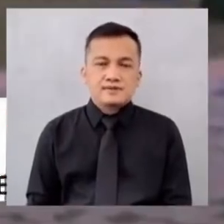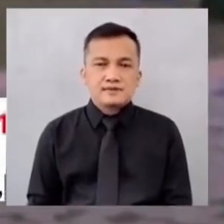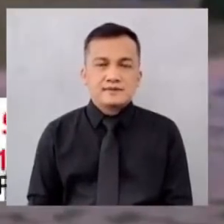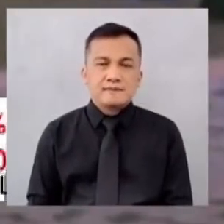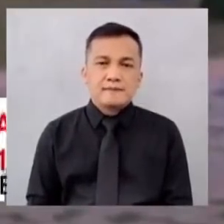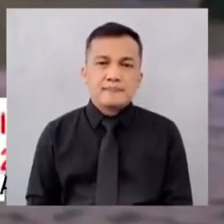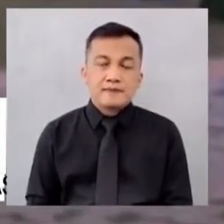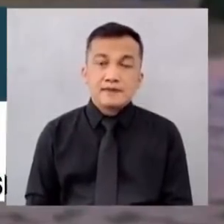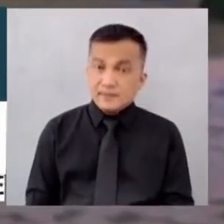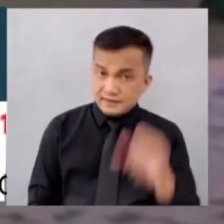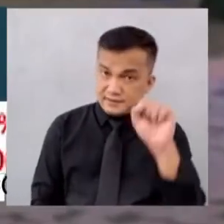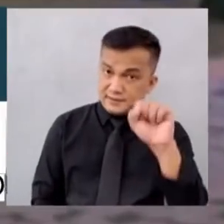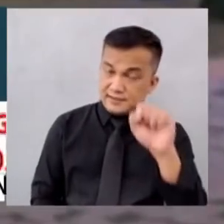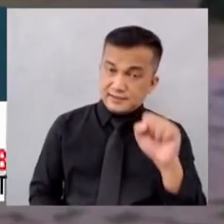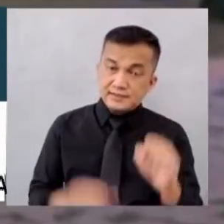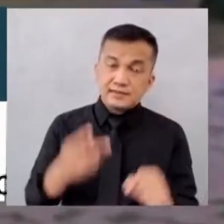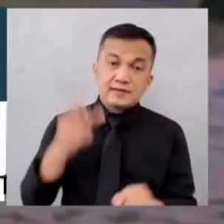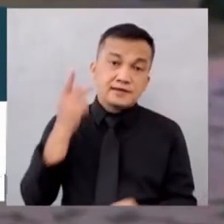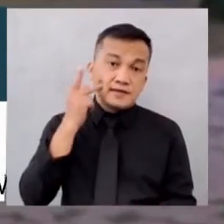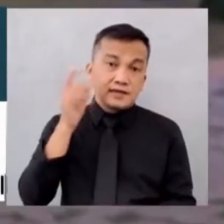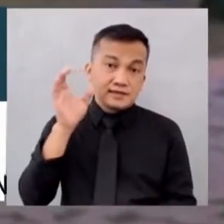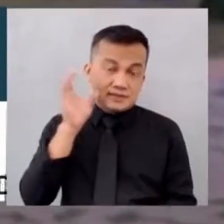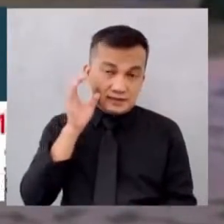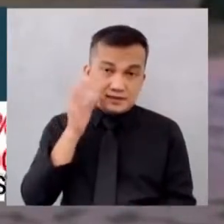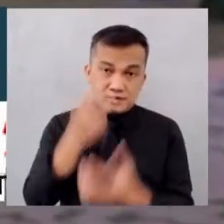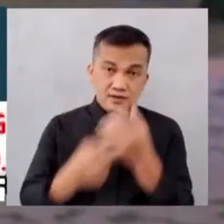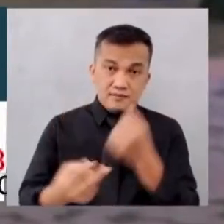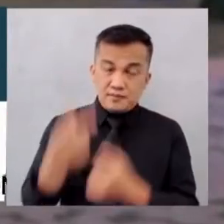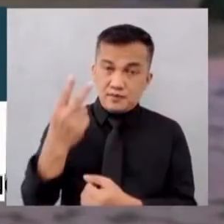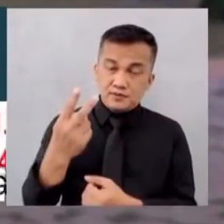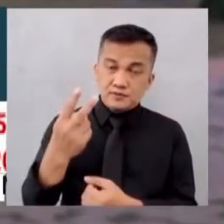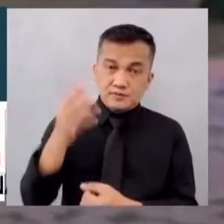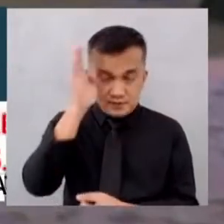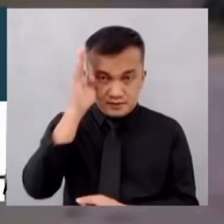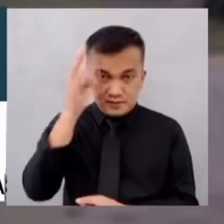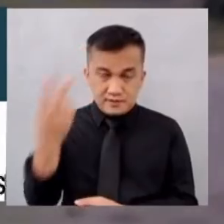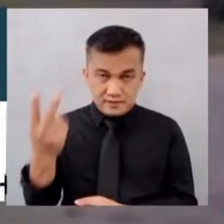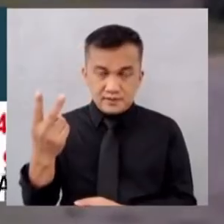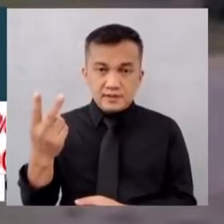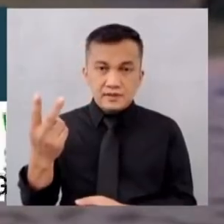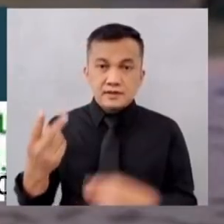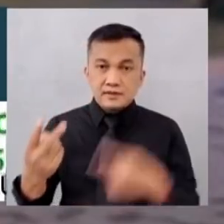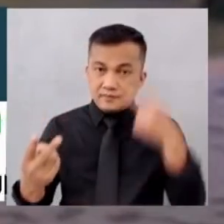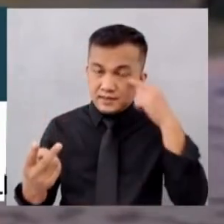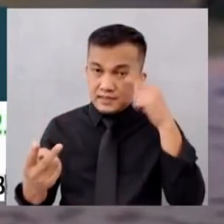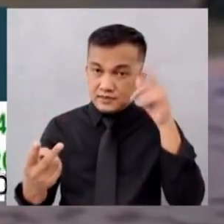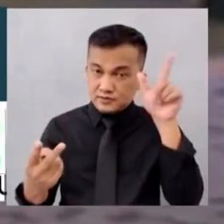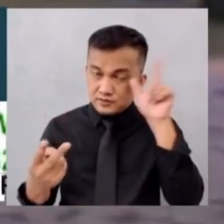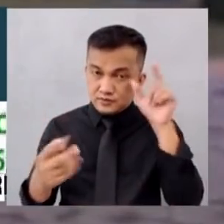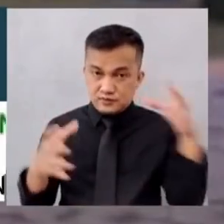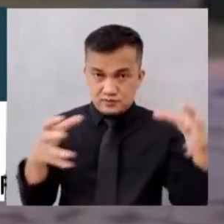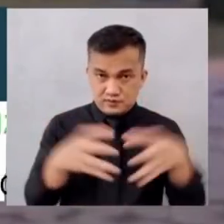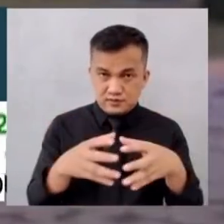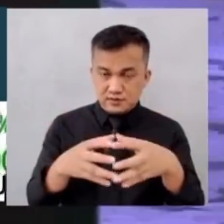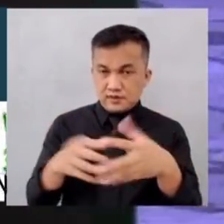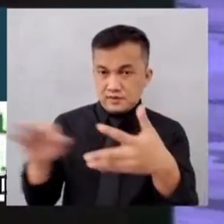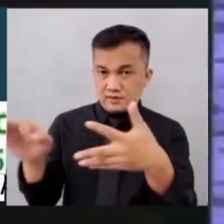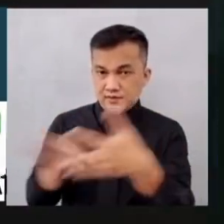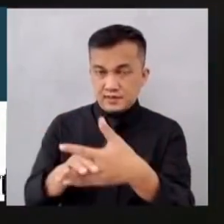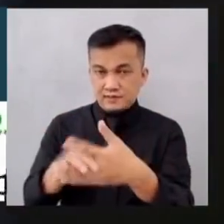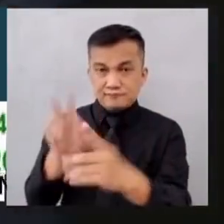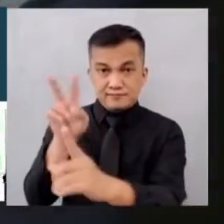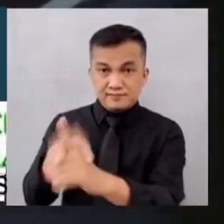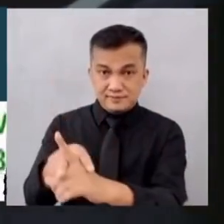Yes, Casey, both the Marcos and the Lacson and Sotto camps filed their respective certificates of candidacies for the national